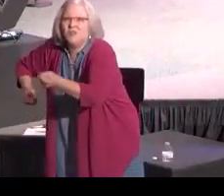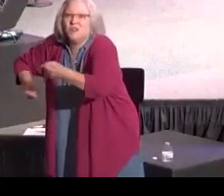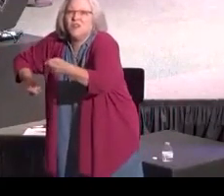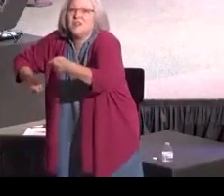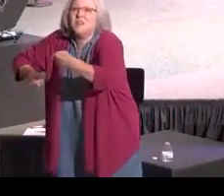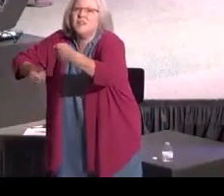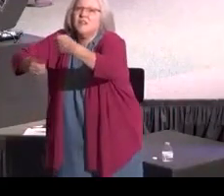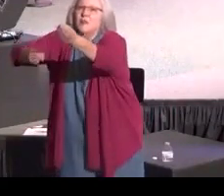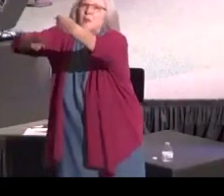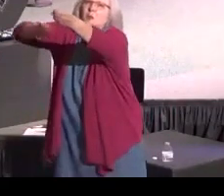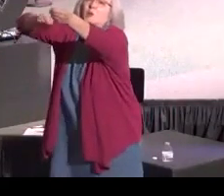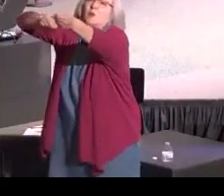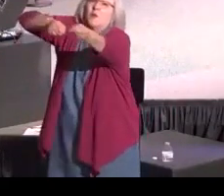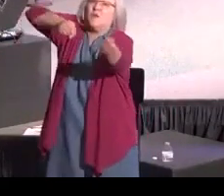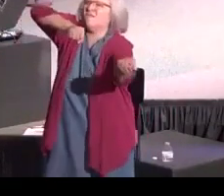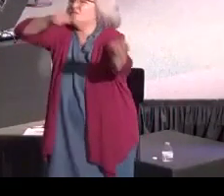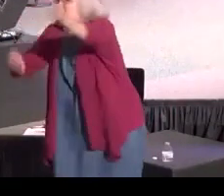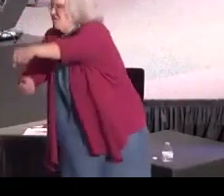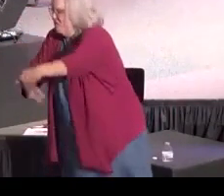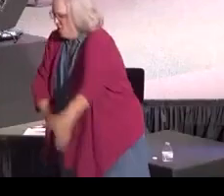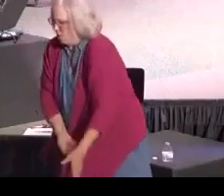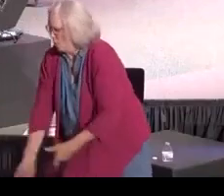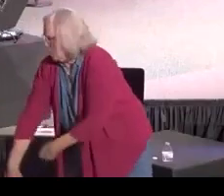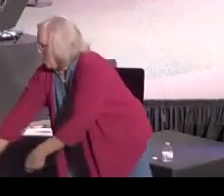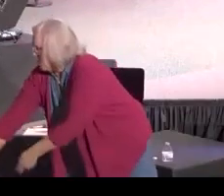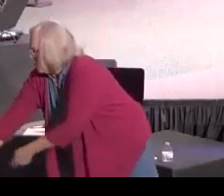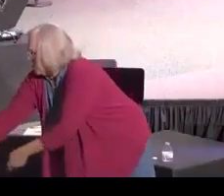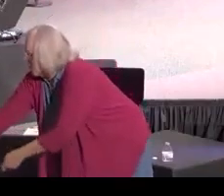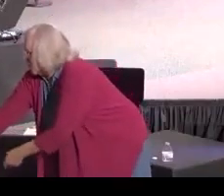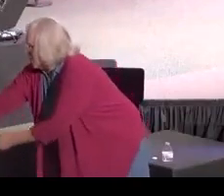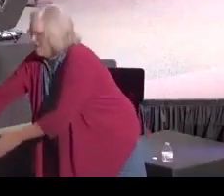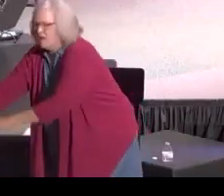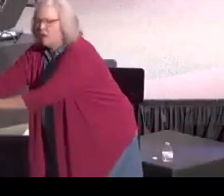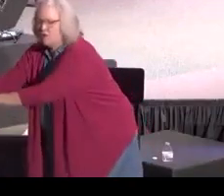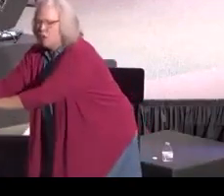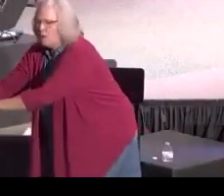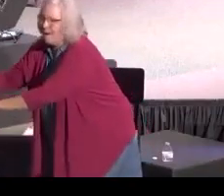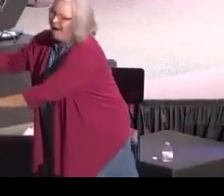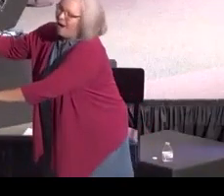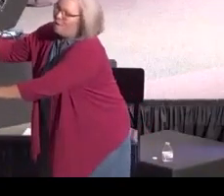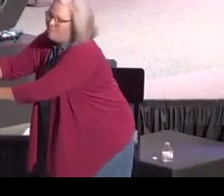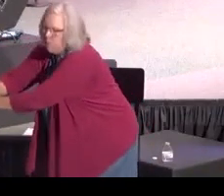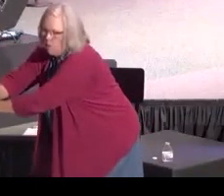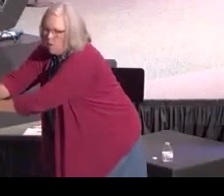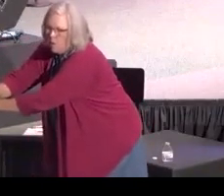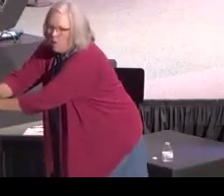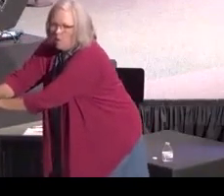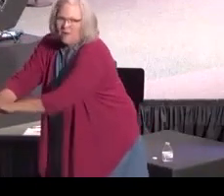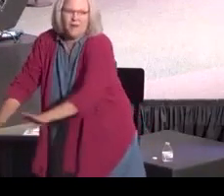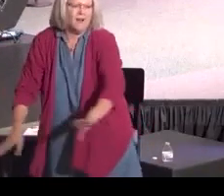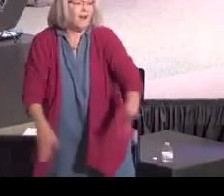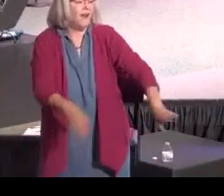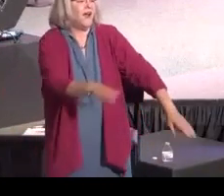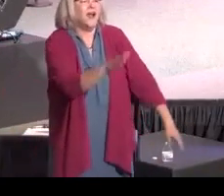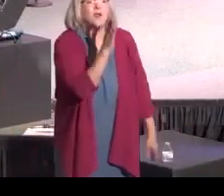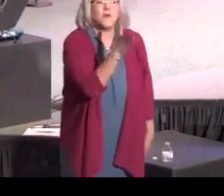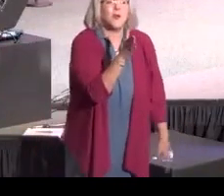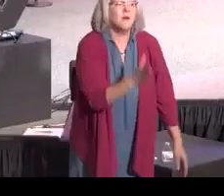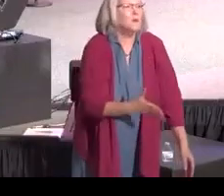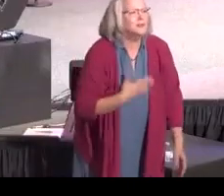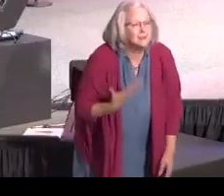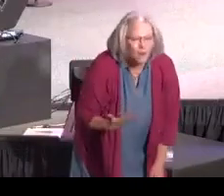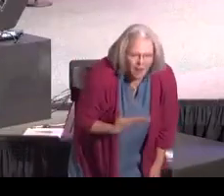huge. And he finally got it down. And he got it out the door, and he was like the hero. My grandmother was so happy. You got the snake out of my house, you know.